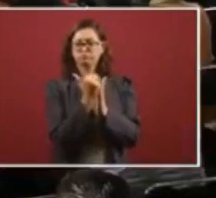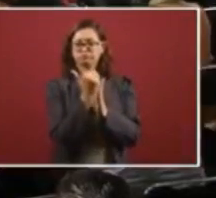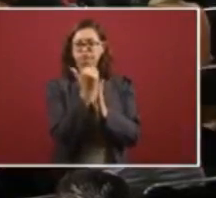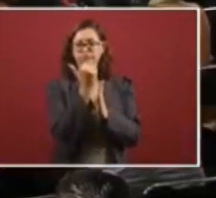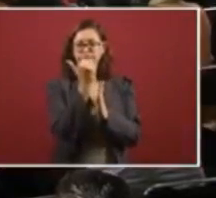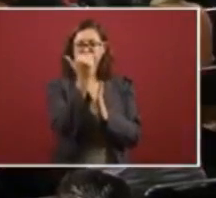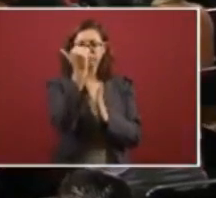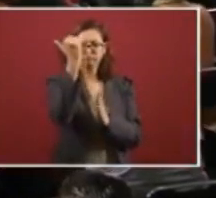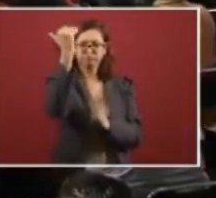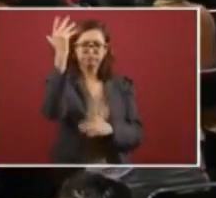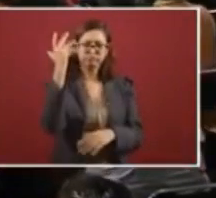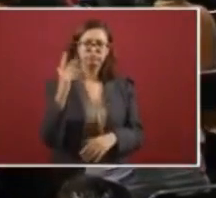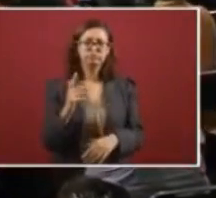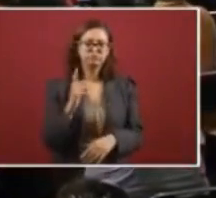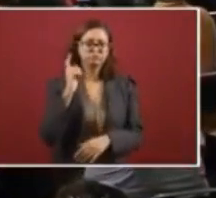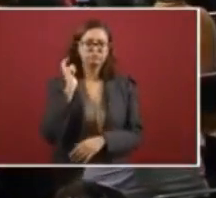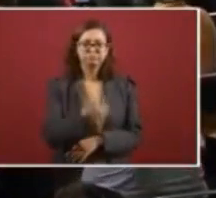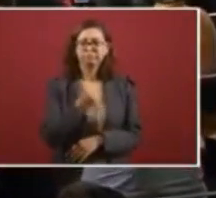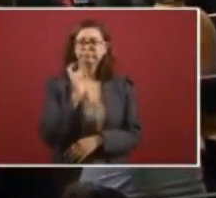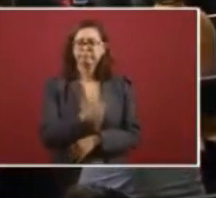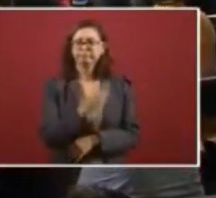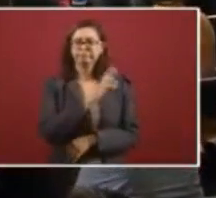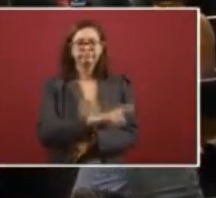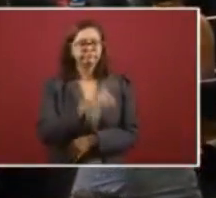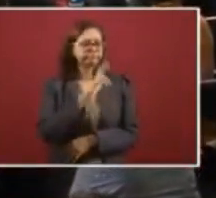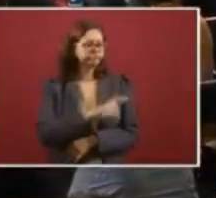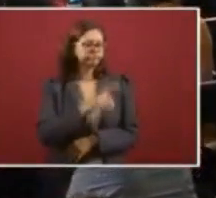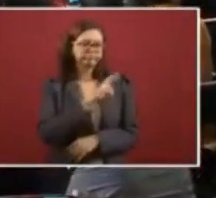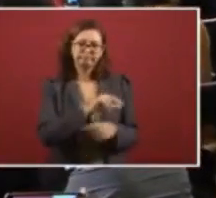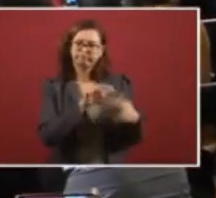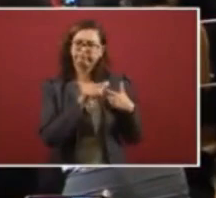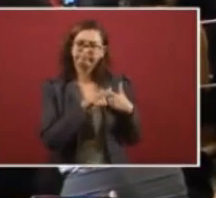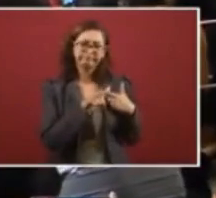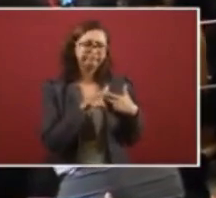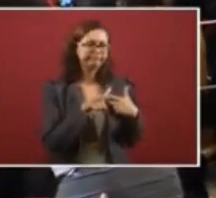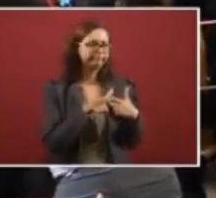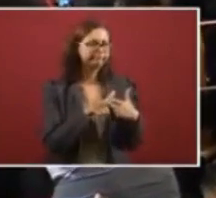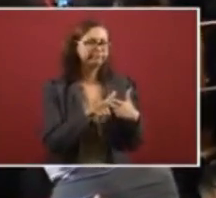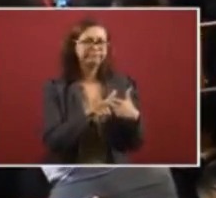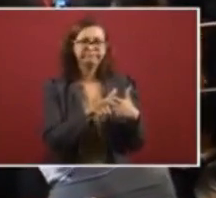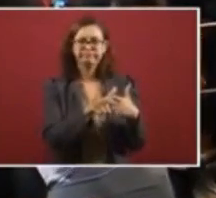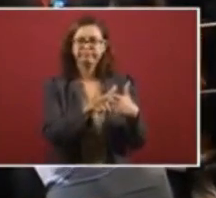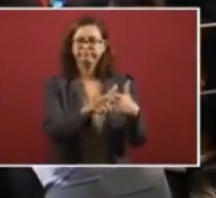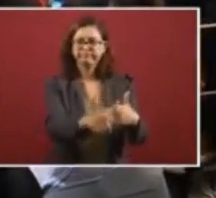amounts, and then there was a rent that was substantial at the end.